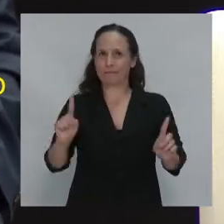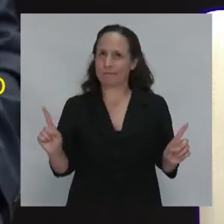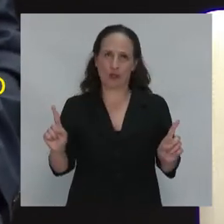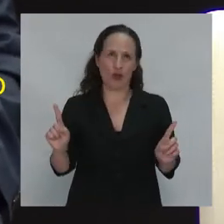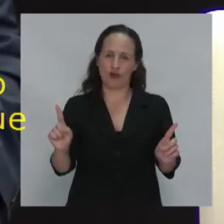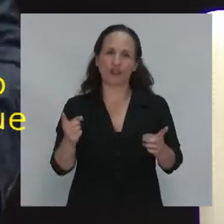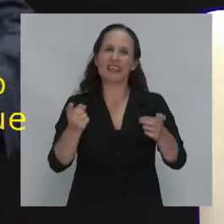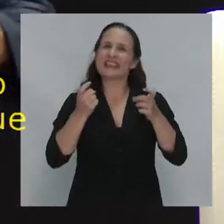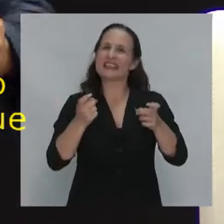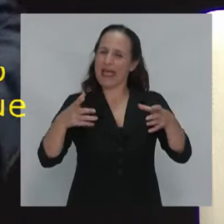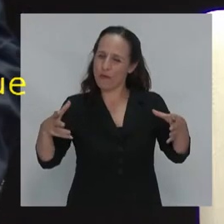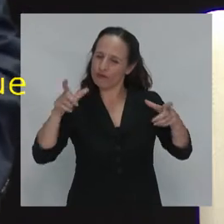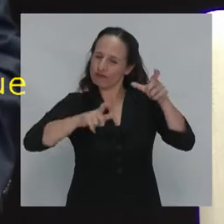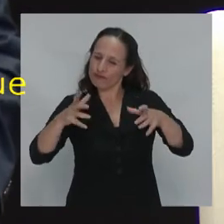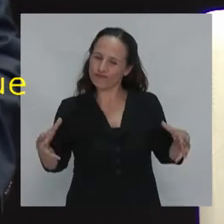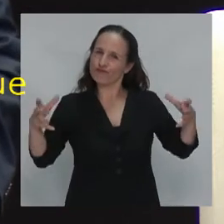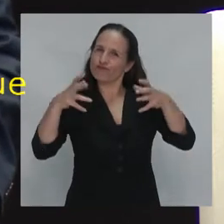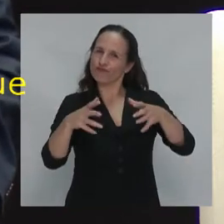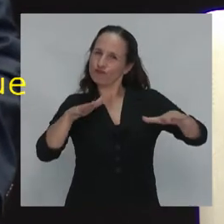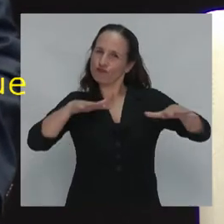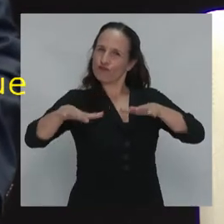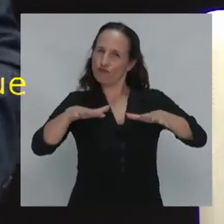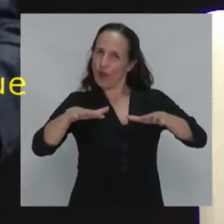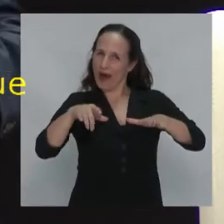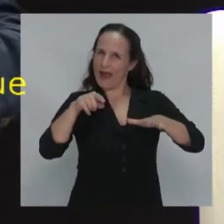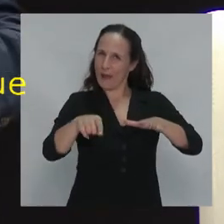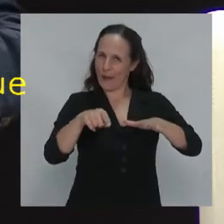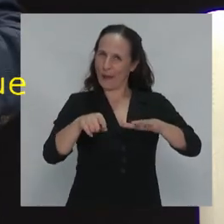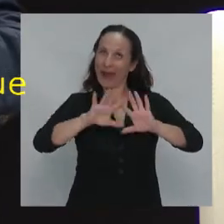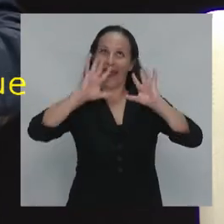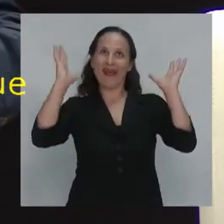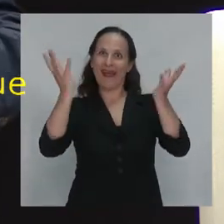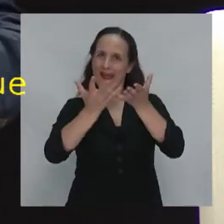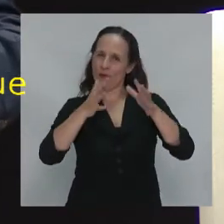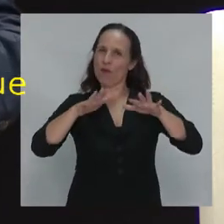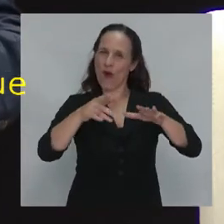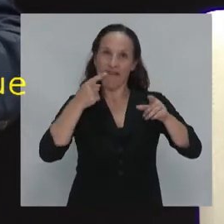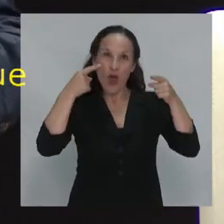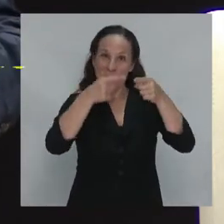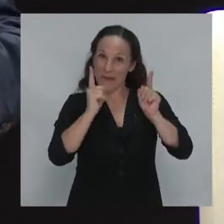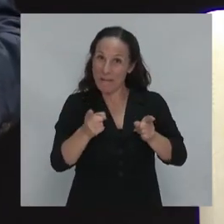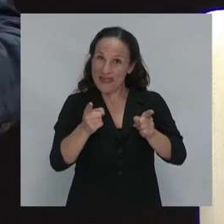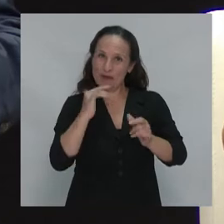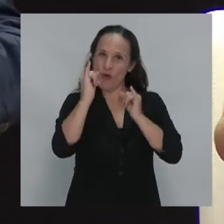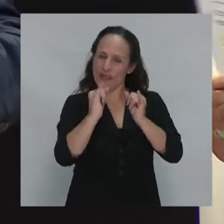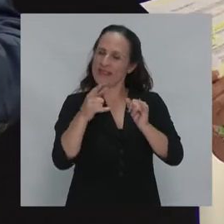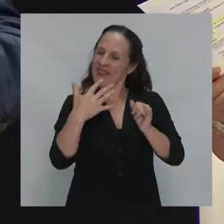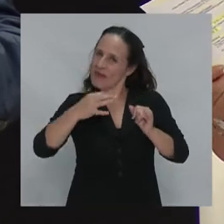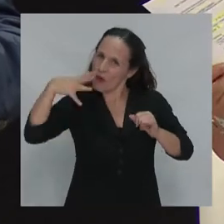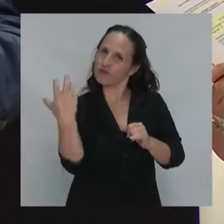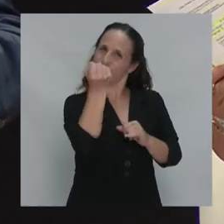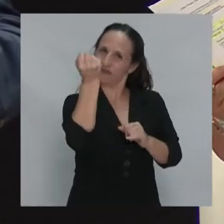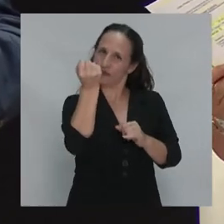to reach these targets. As even the Conservative Club of Rome argued,